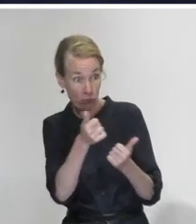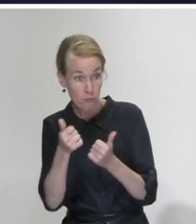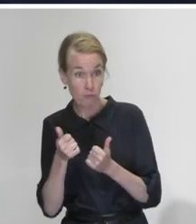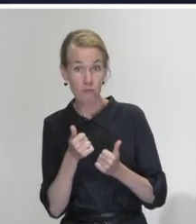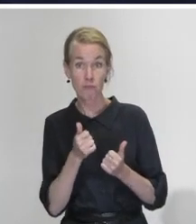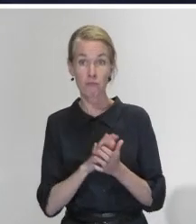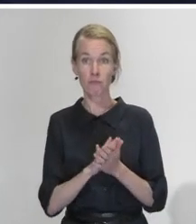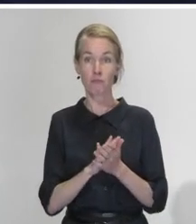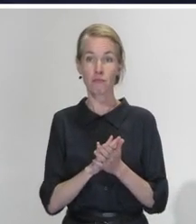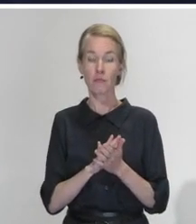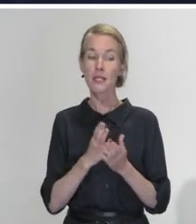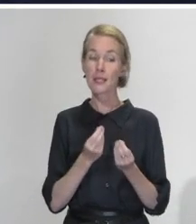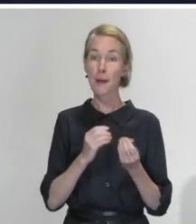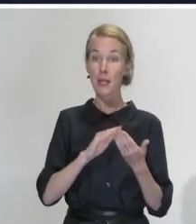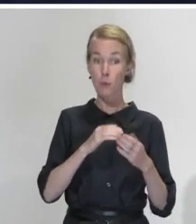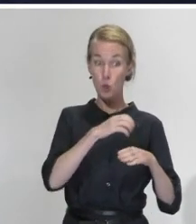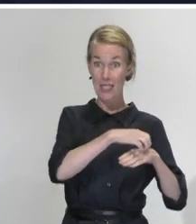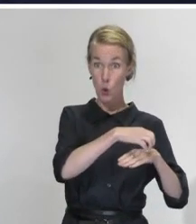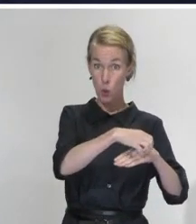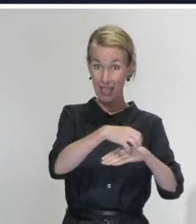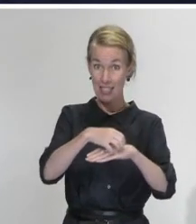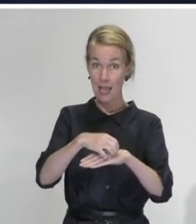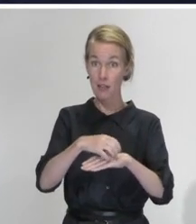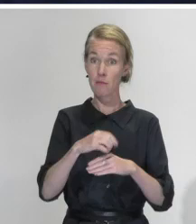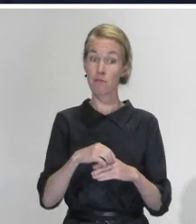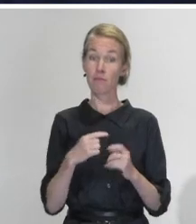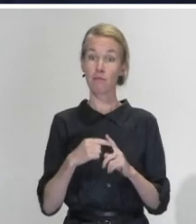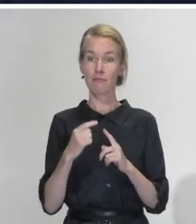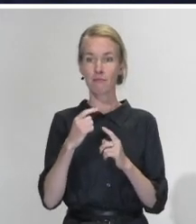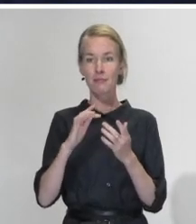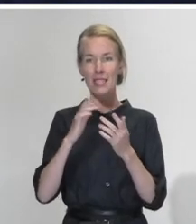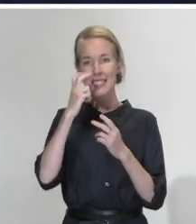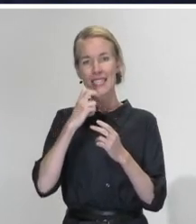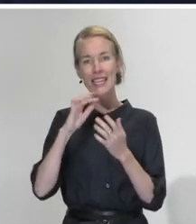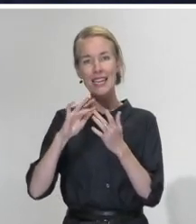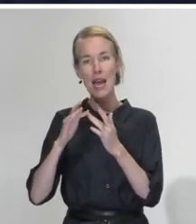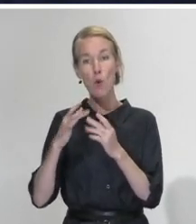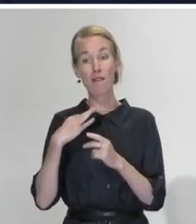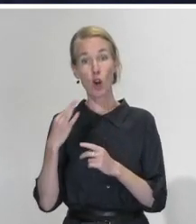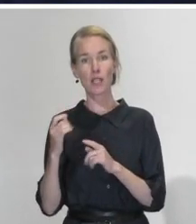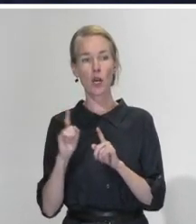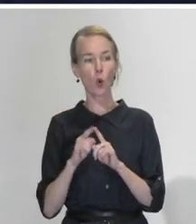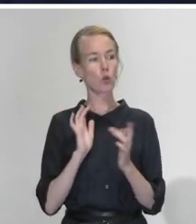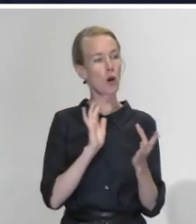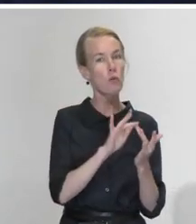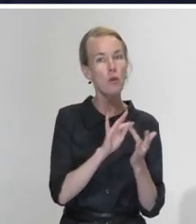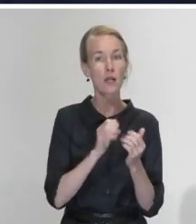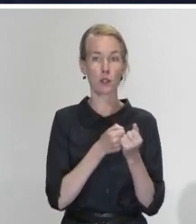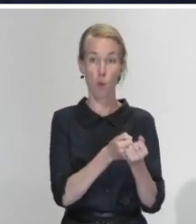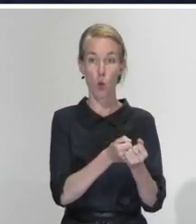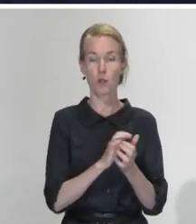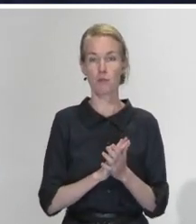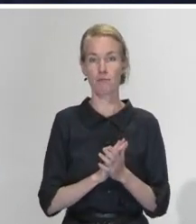people from community organisations and volunteers from senior networks are also providing support. The